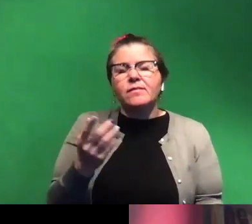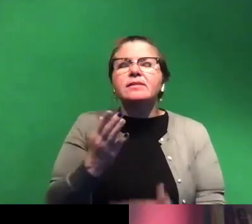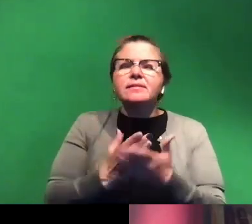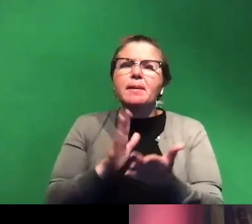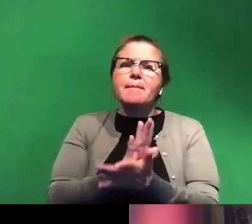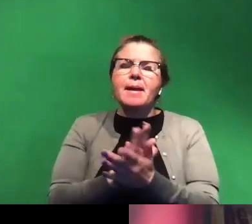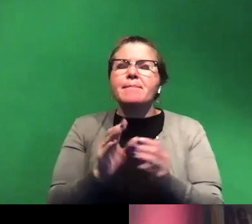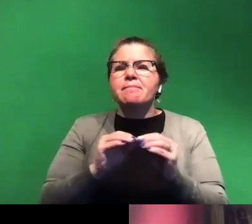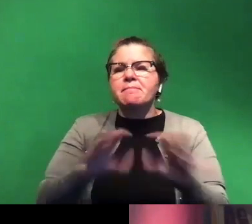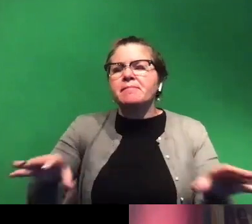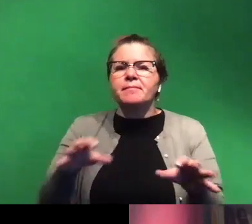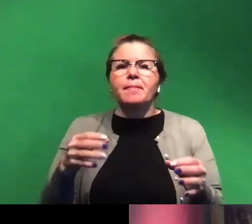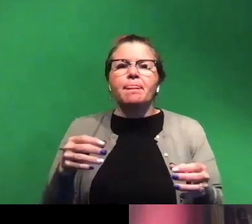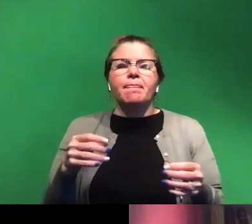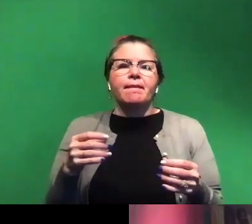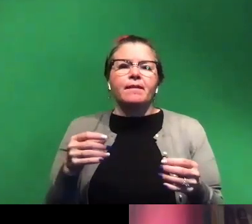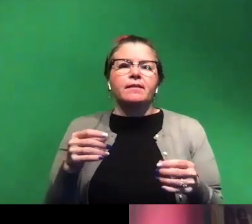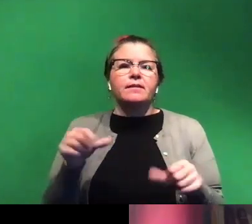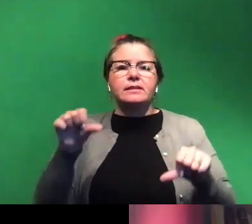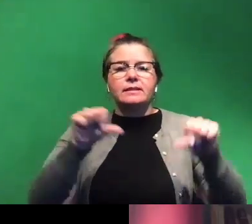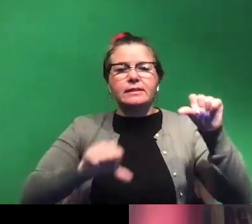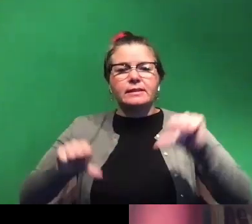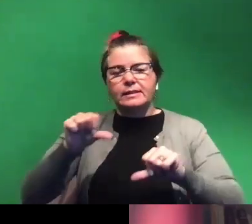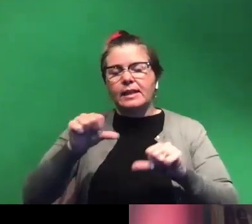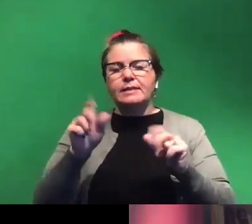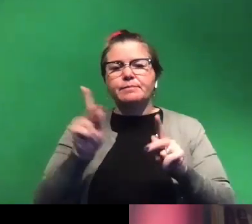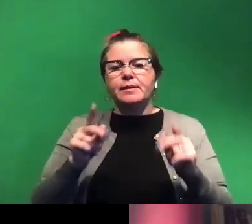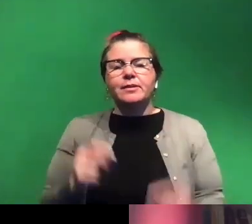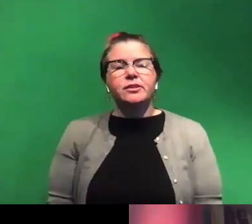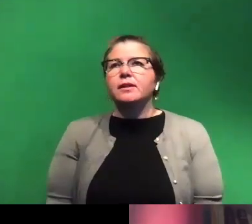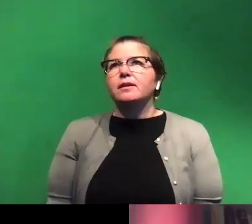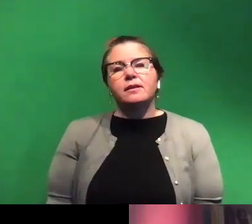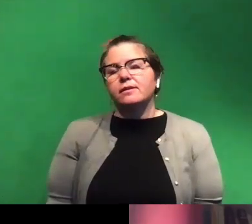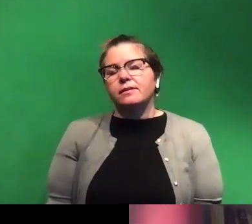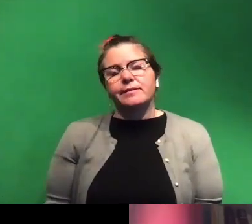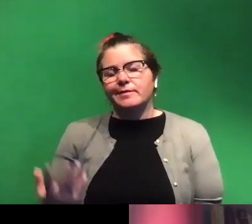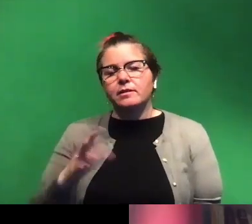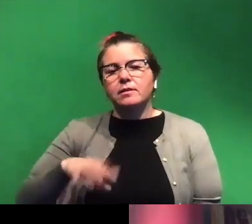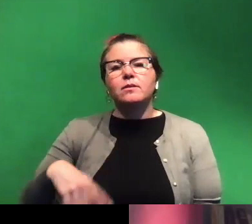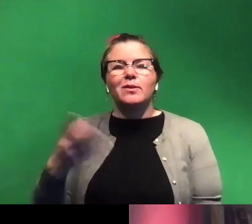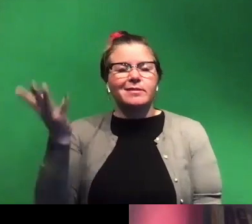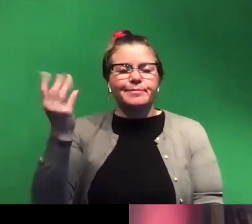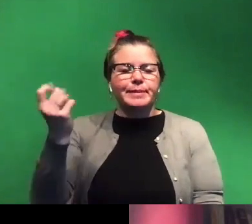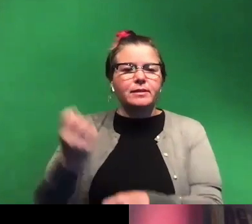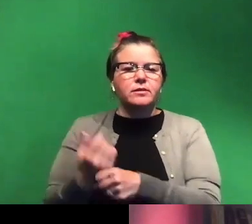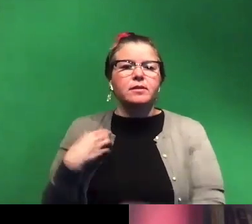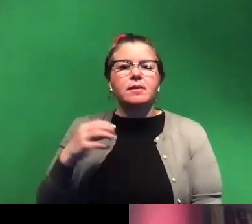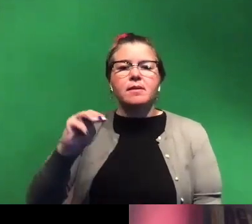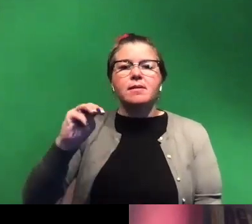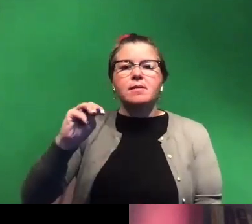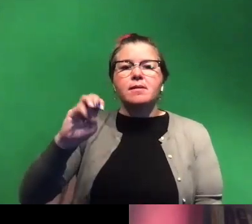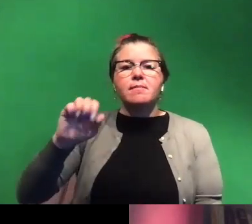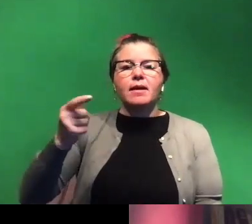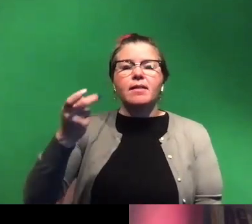come out where, you know, as science literate folks, we just like shake our heads. Like, for example, there's one from years and years ago called Megatherium the